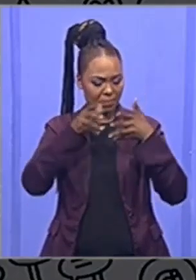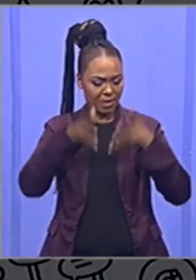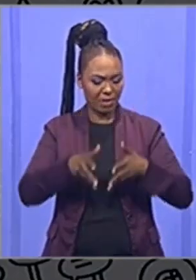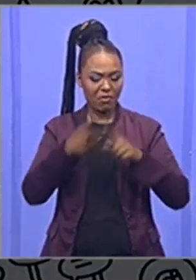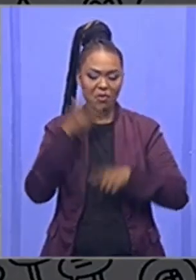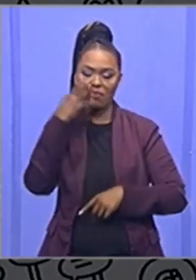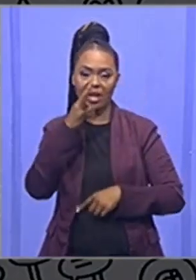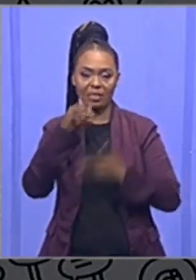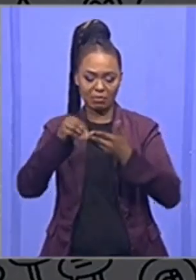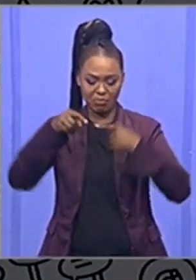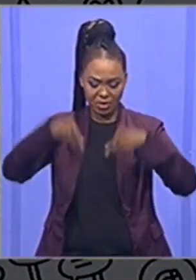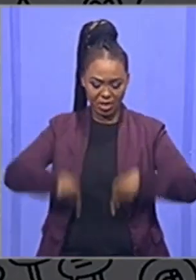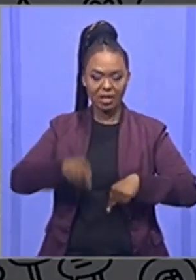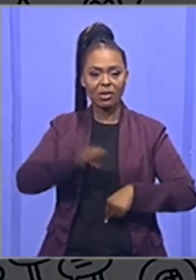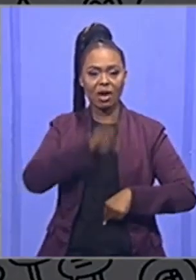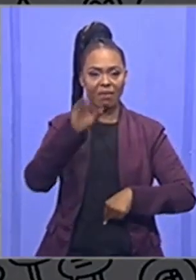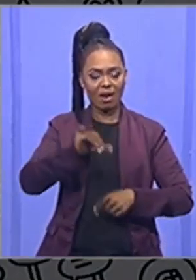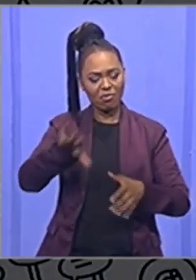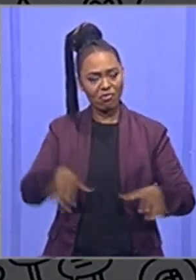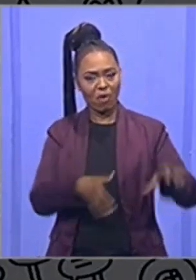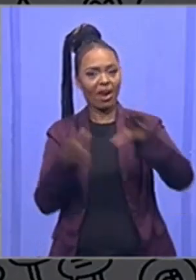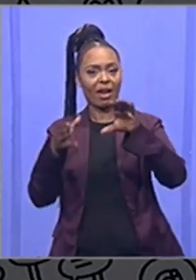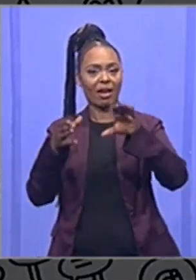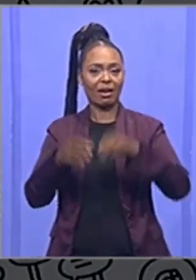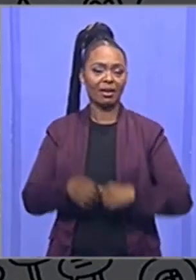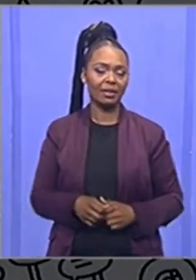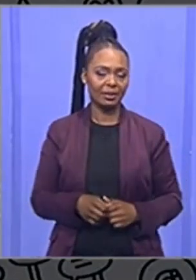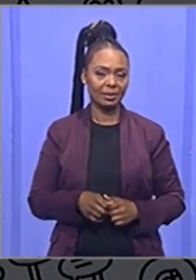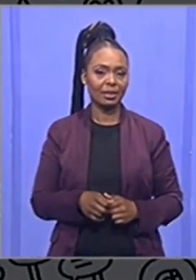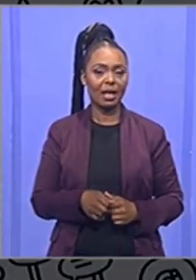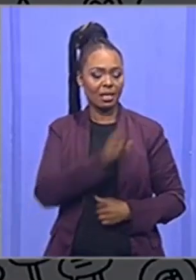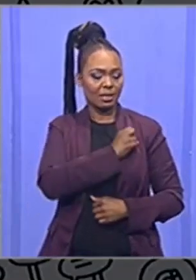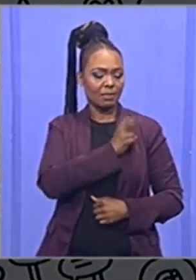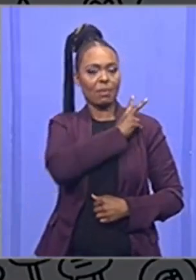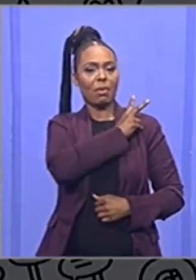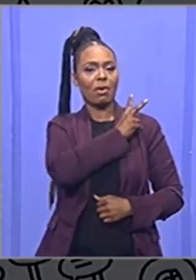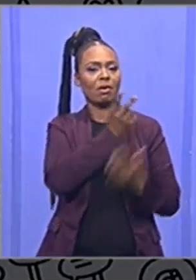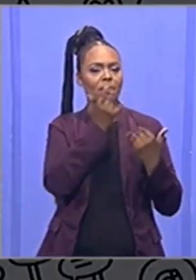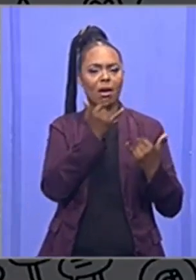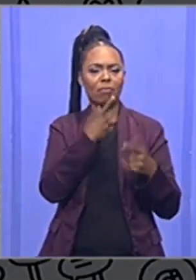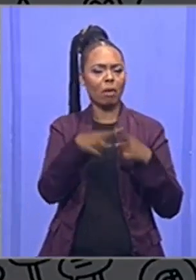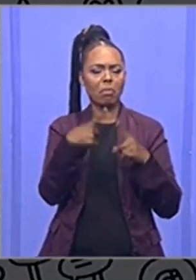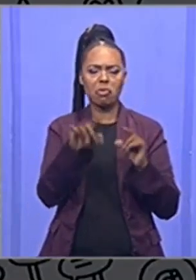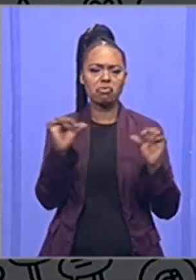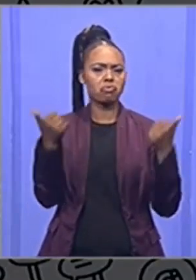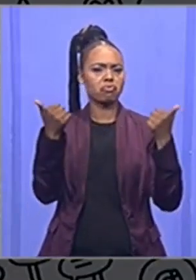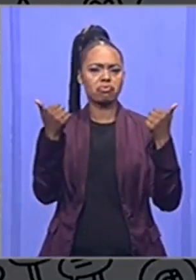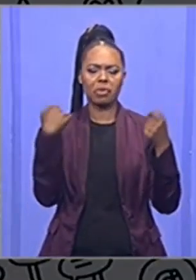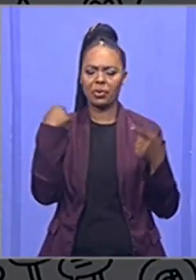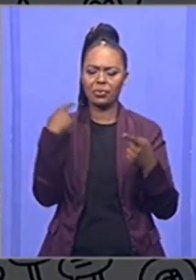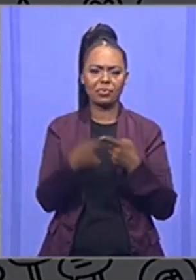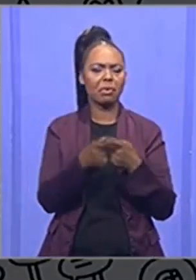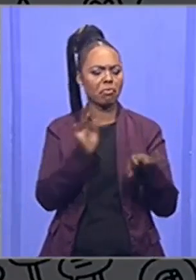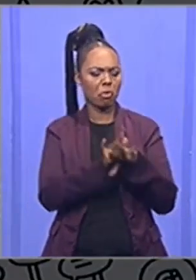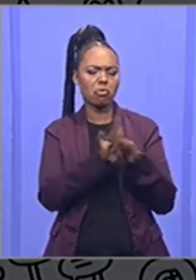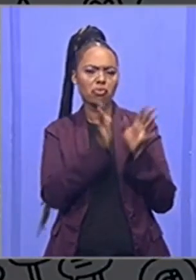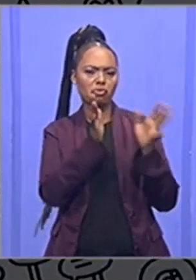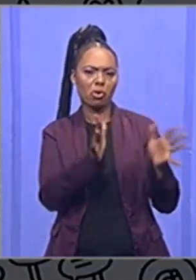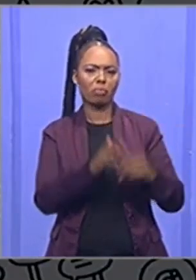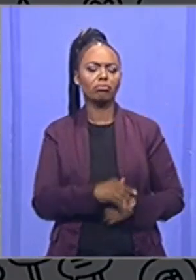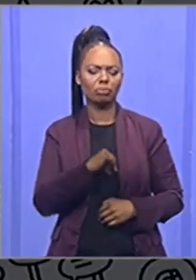Borwa di boge. Di Springboks di ntse di sebetsa hantle nako ena kaofela mme re tshepa hore e tlo re etsa motlotlo